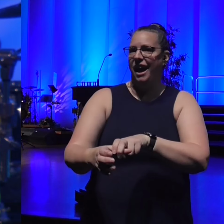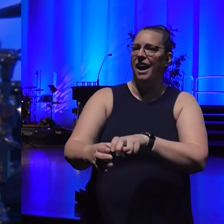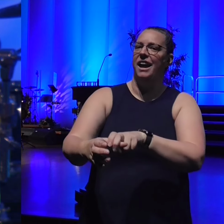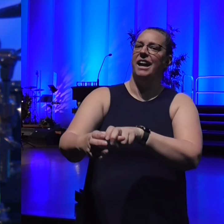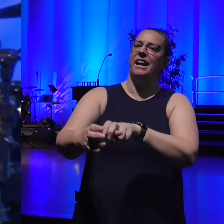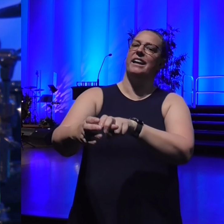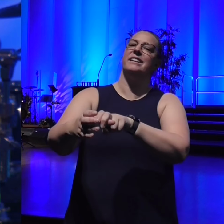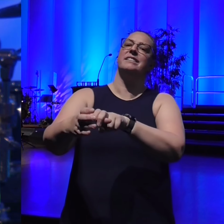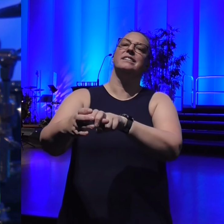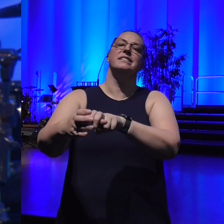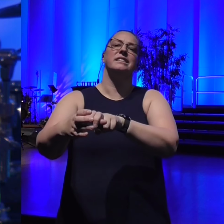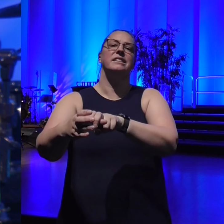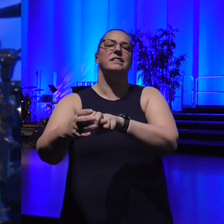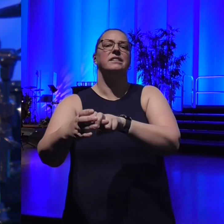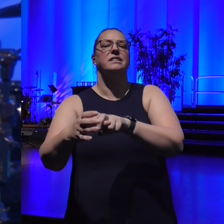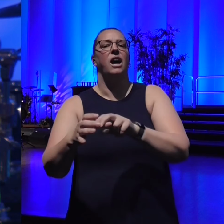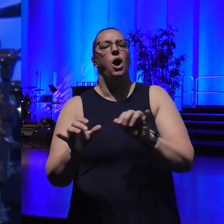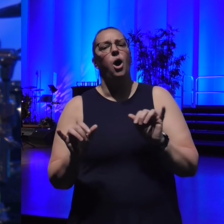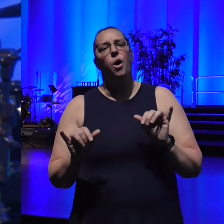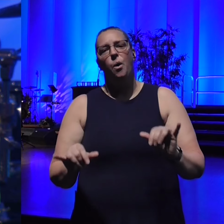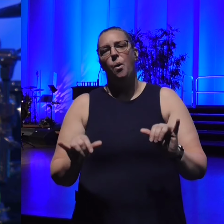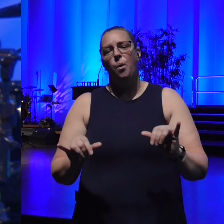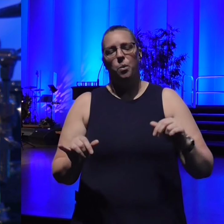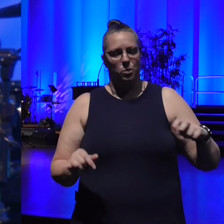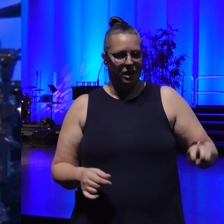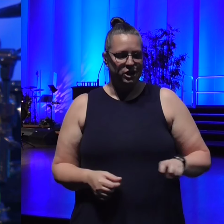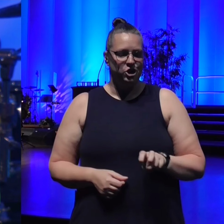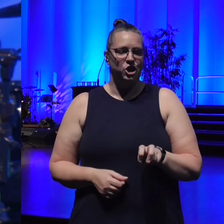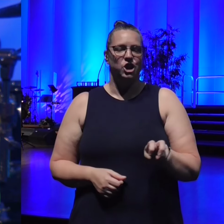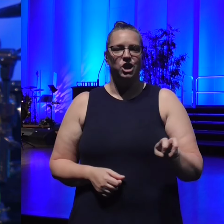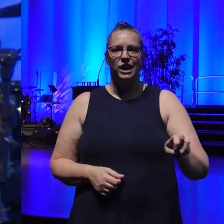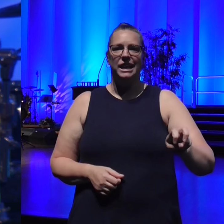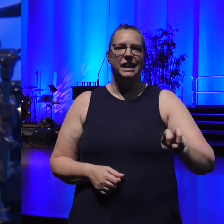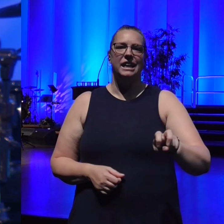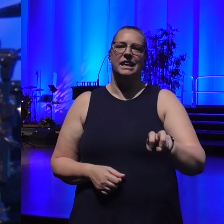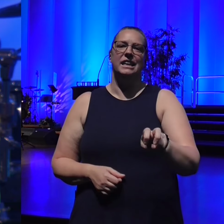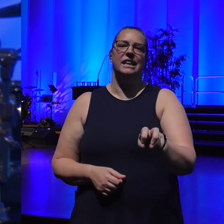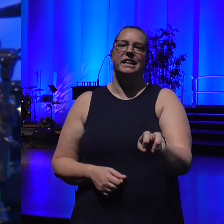ride. Oh, the journey.